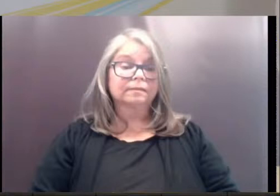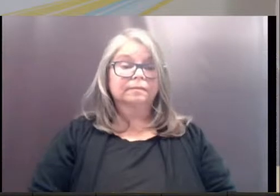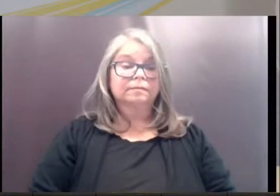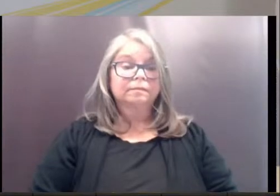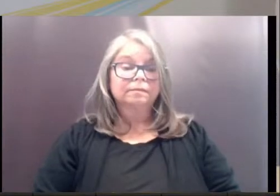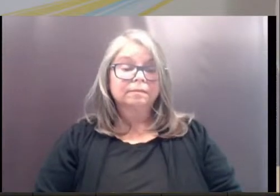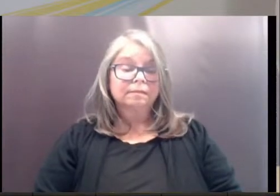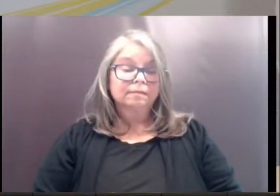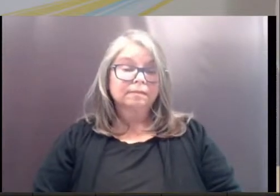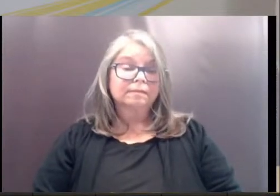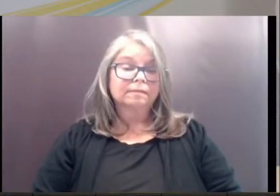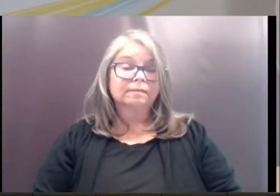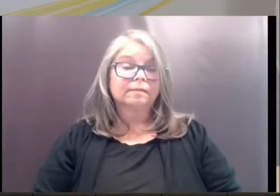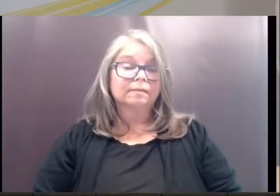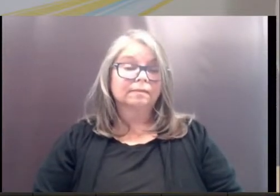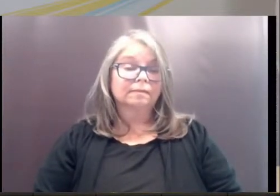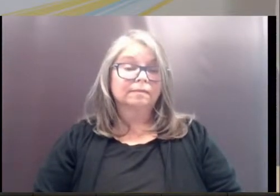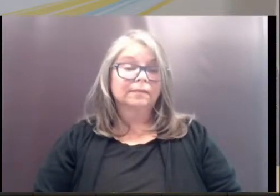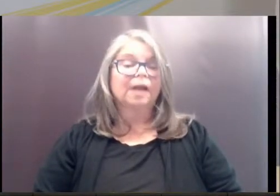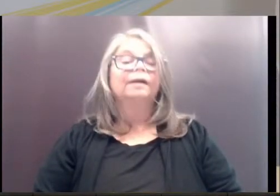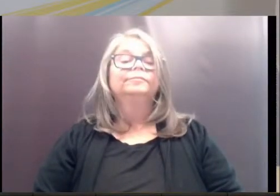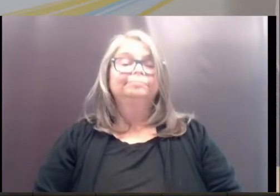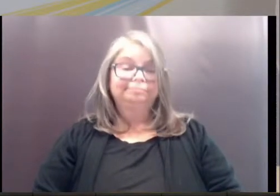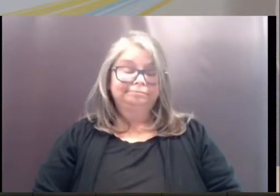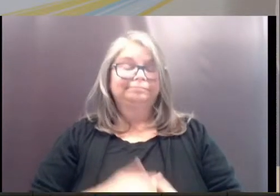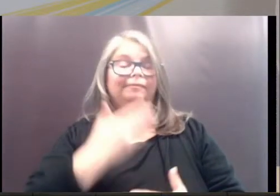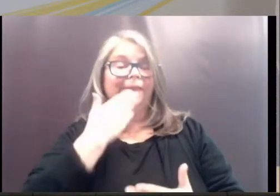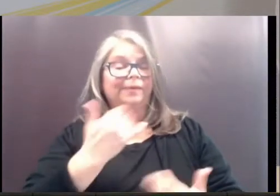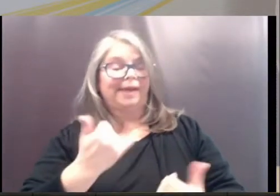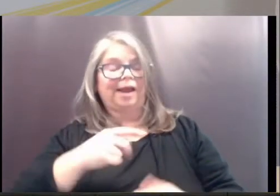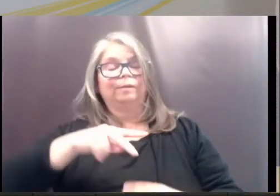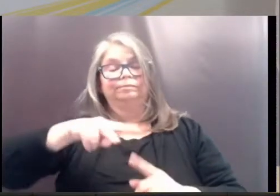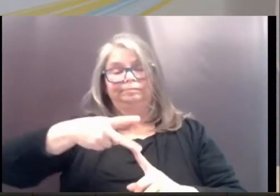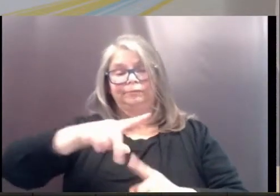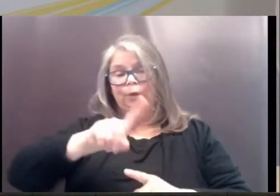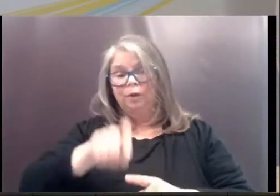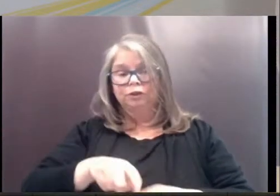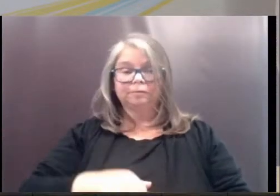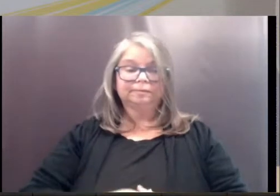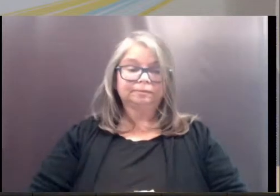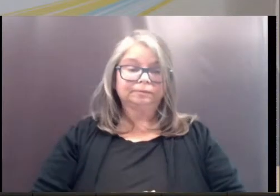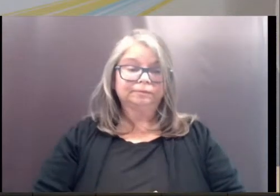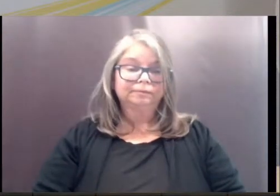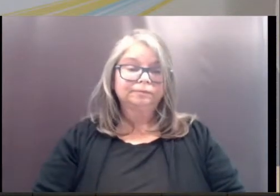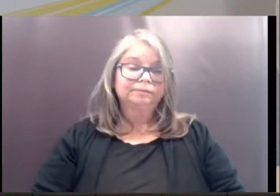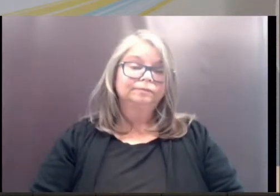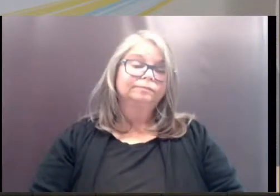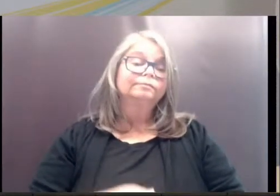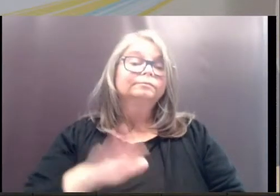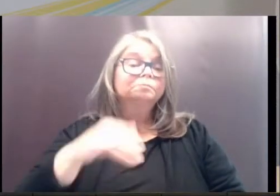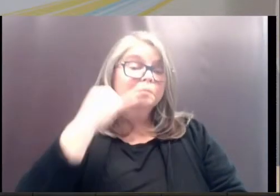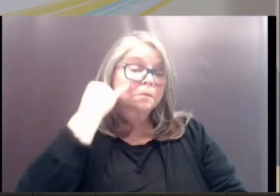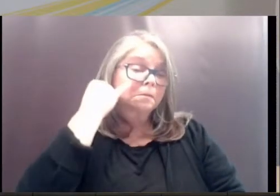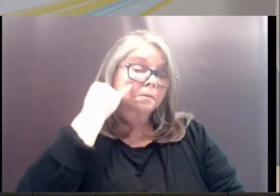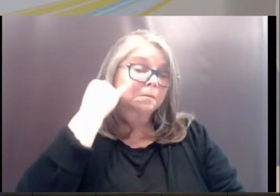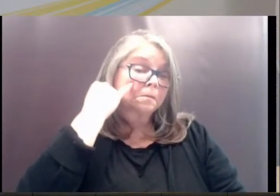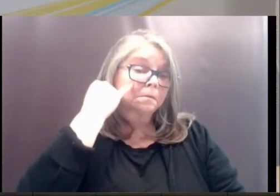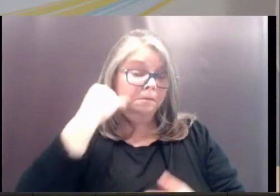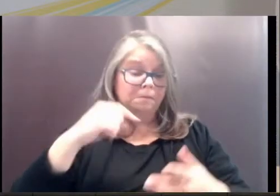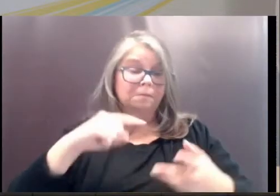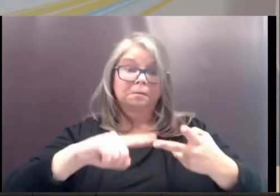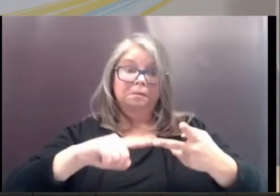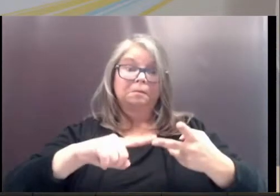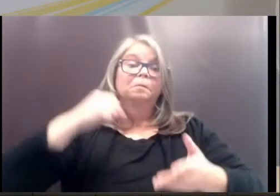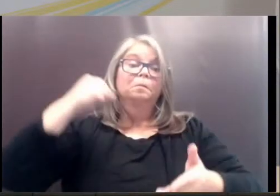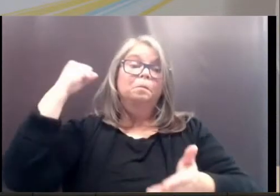Thank you. And a follow-up question. You mentioned that if approved, the vaccine could arrive on PEI as early as next week. So